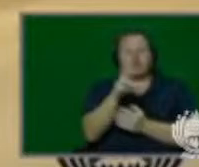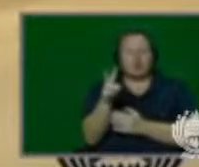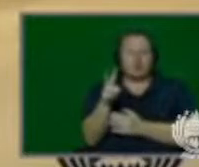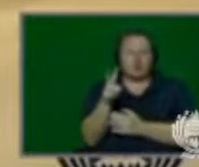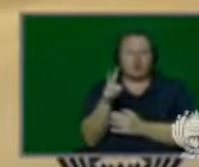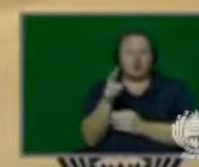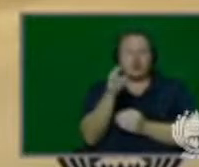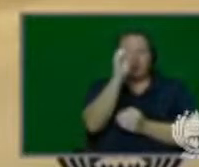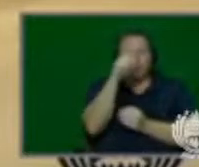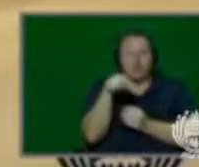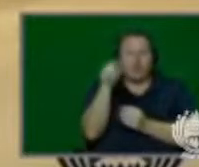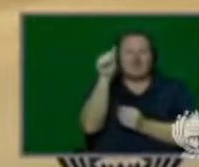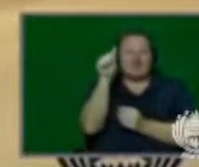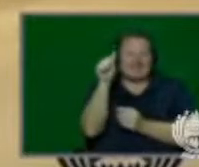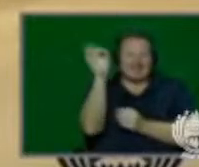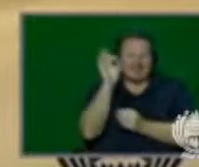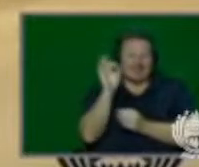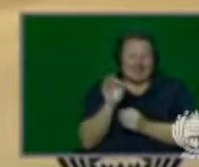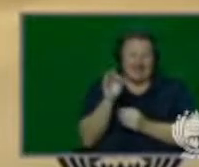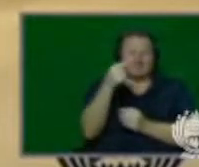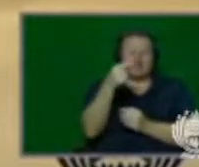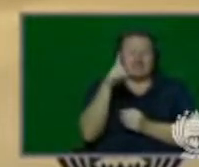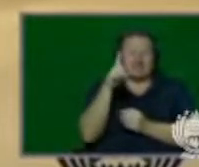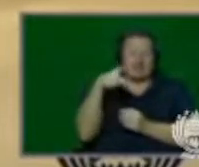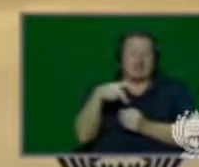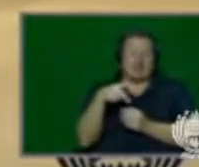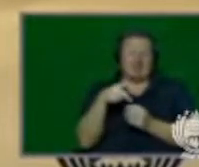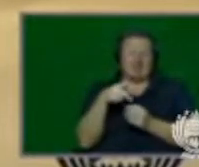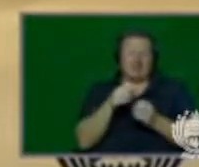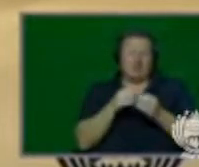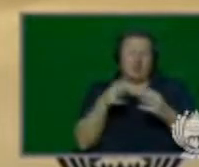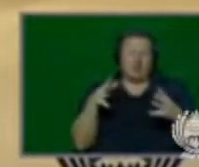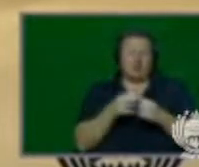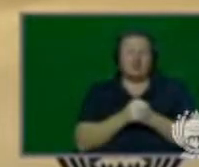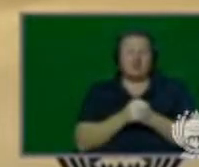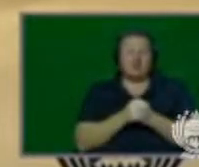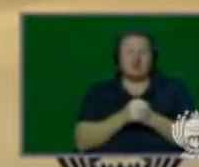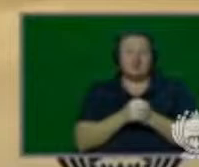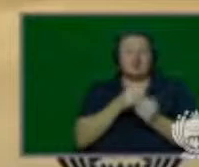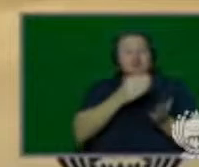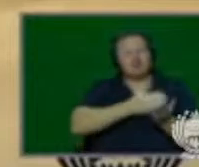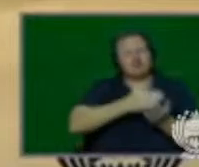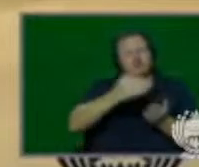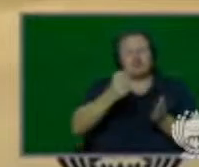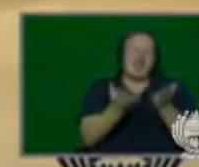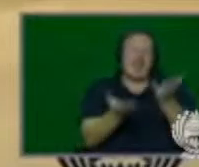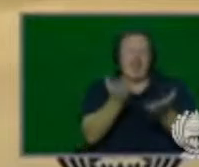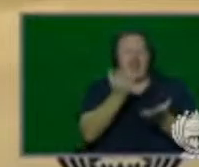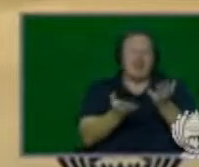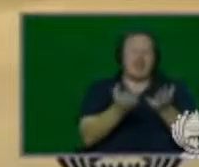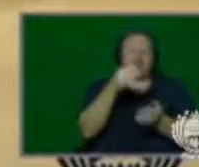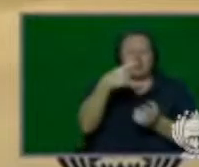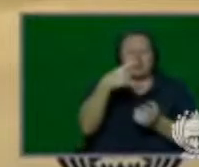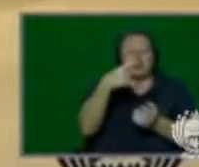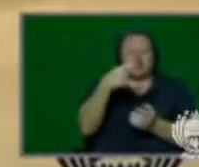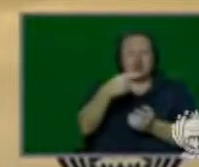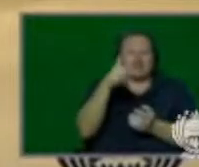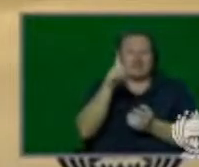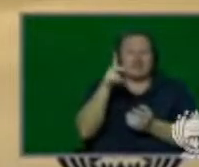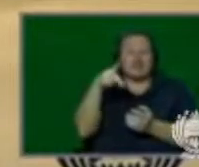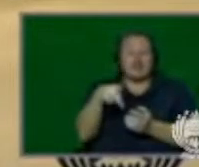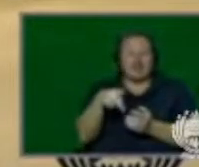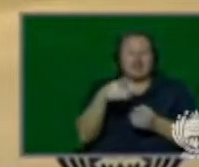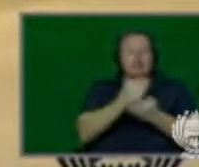medium term, GDP growth is projected to average 1.8%. To meet our goals